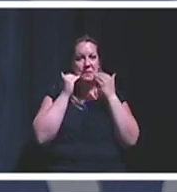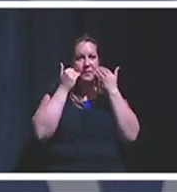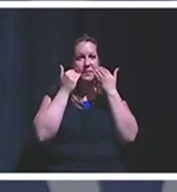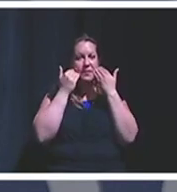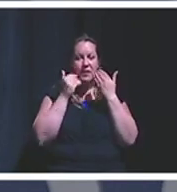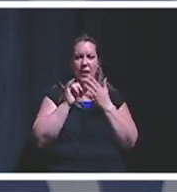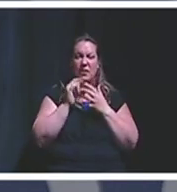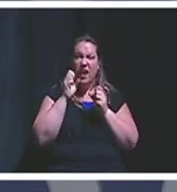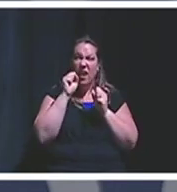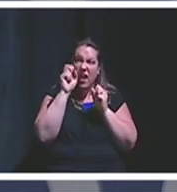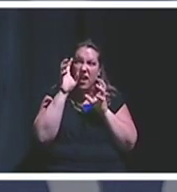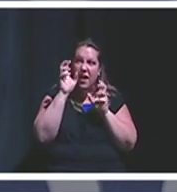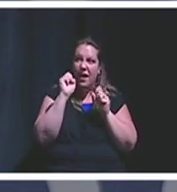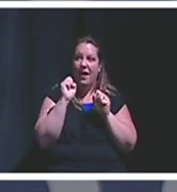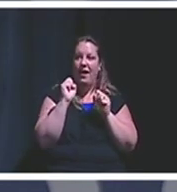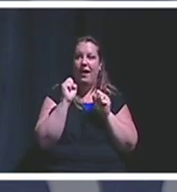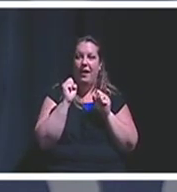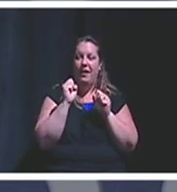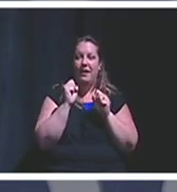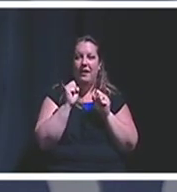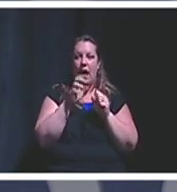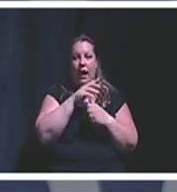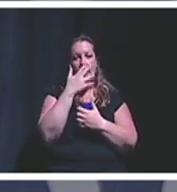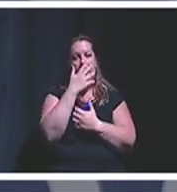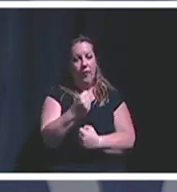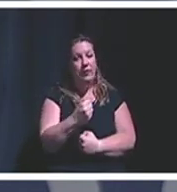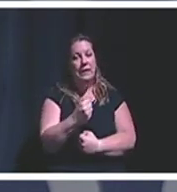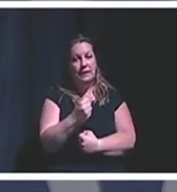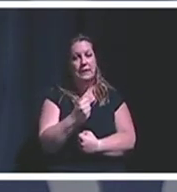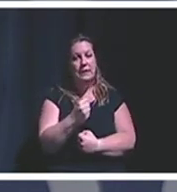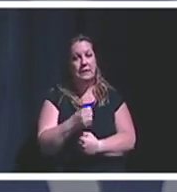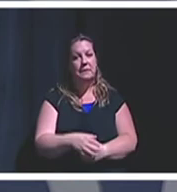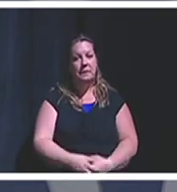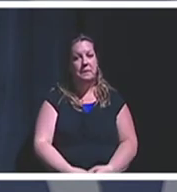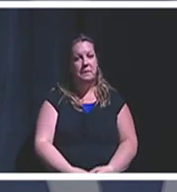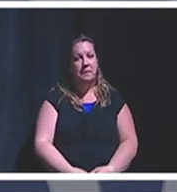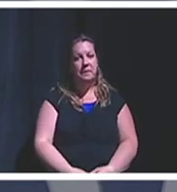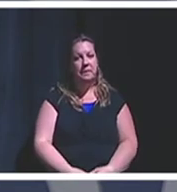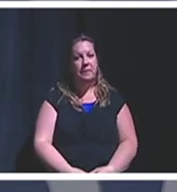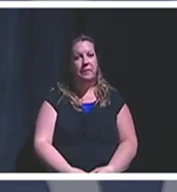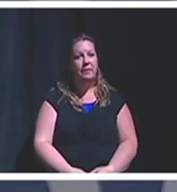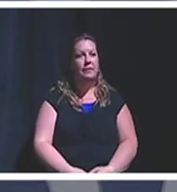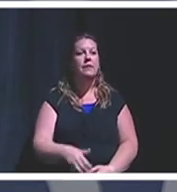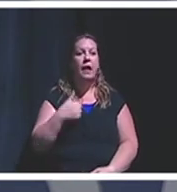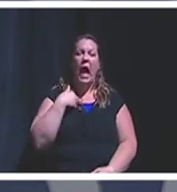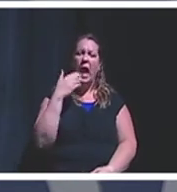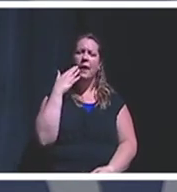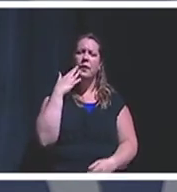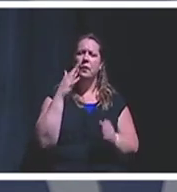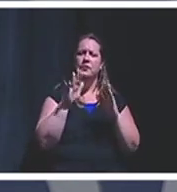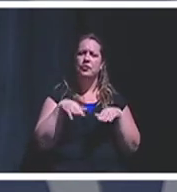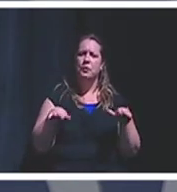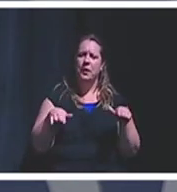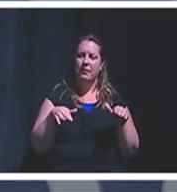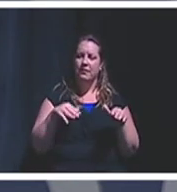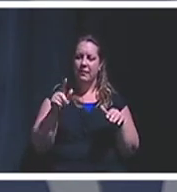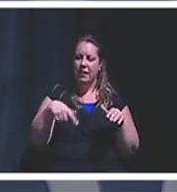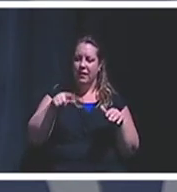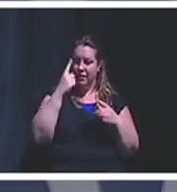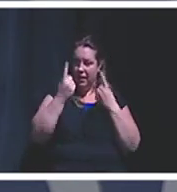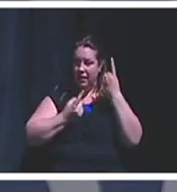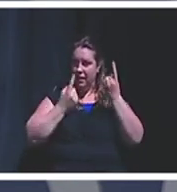amazement and confidence. I know what the kids were